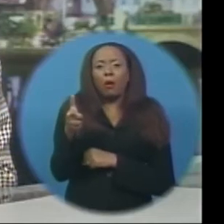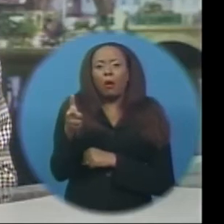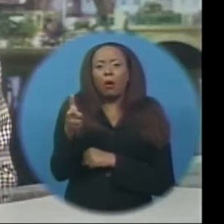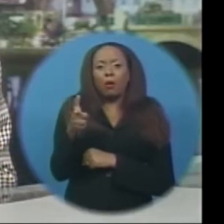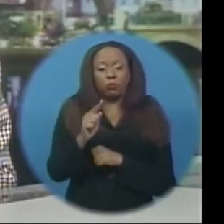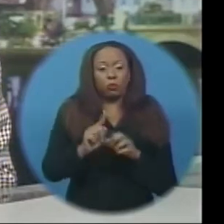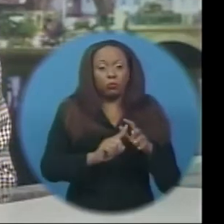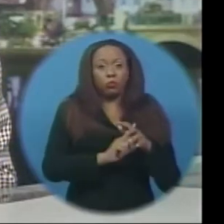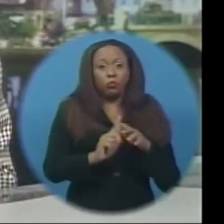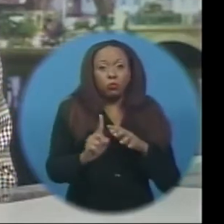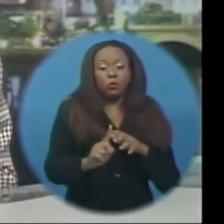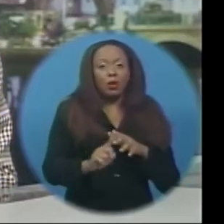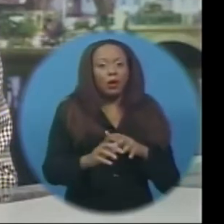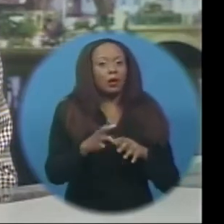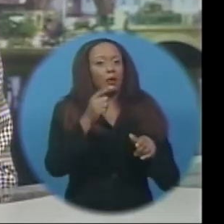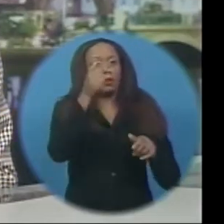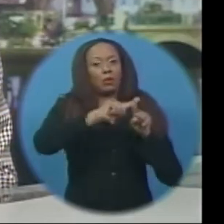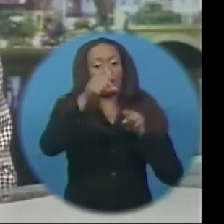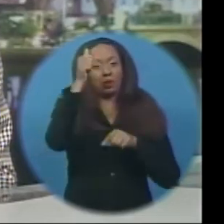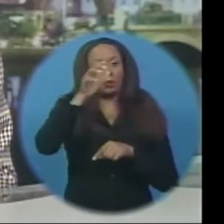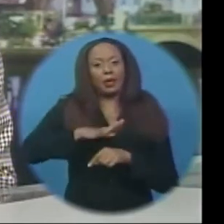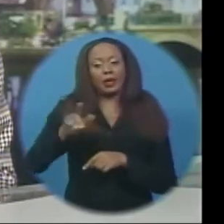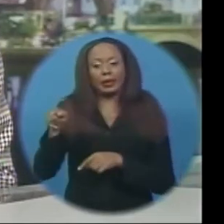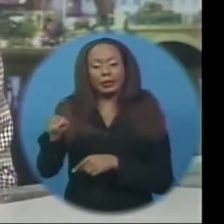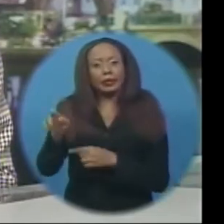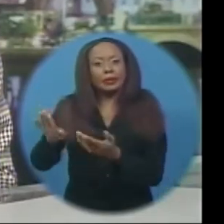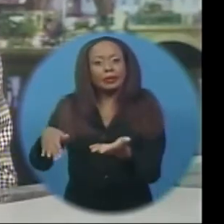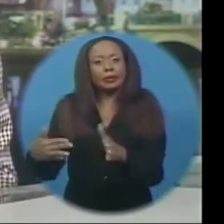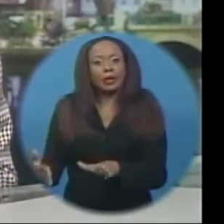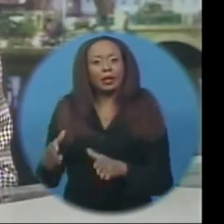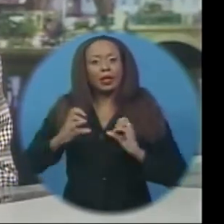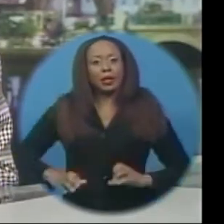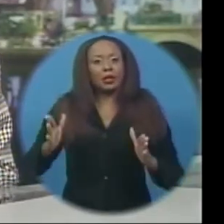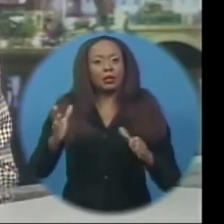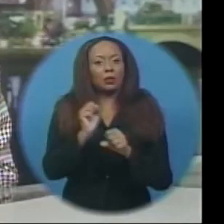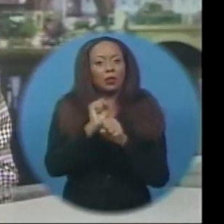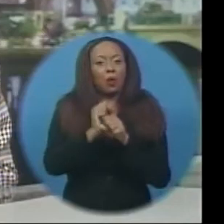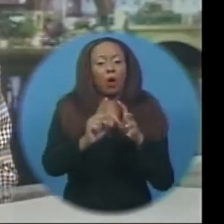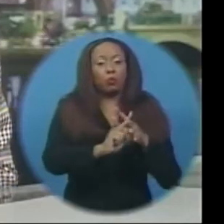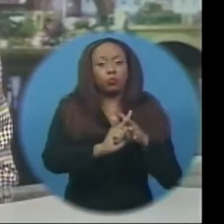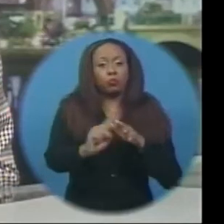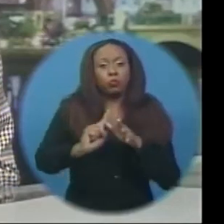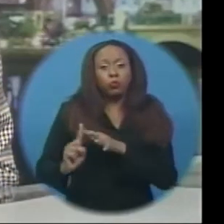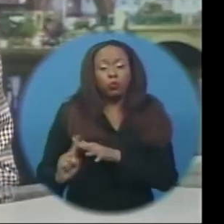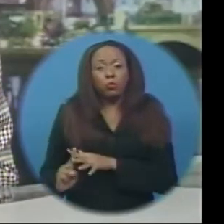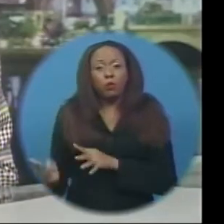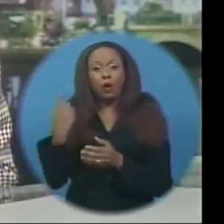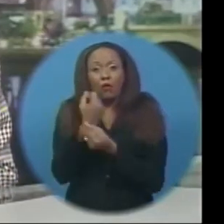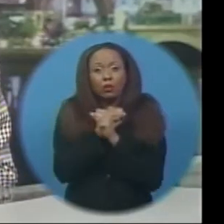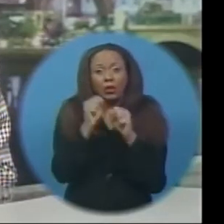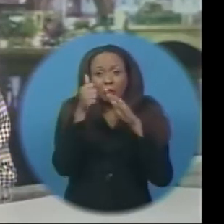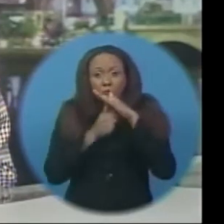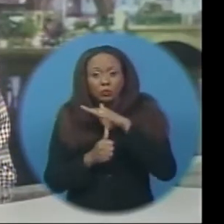to hospital where he was pronounced dead. The incident caused customers and workers to scamper for safety.